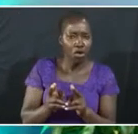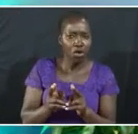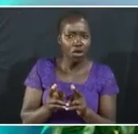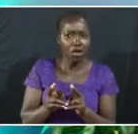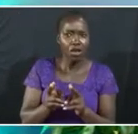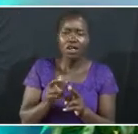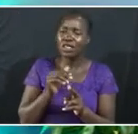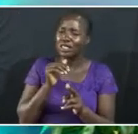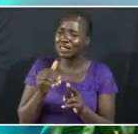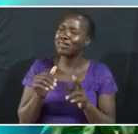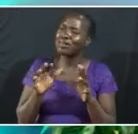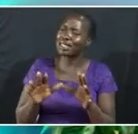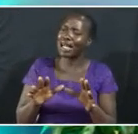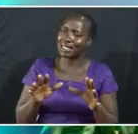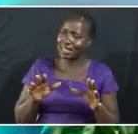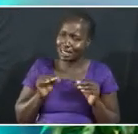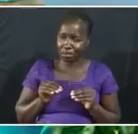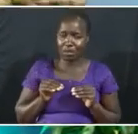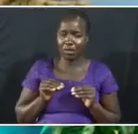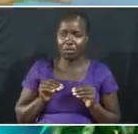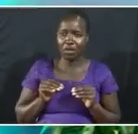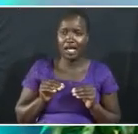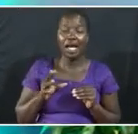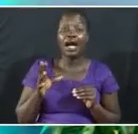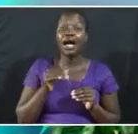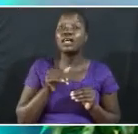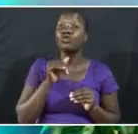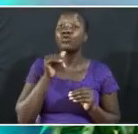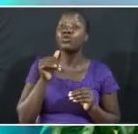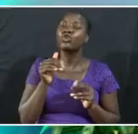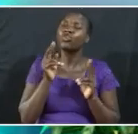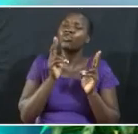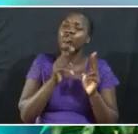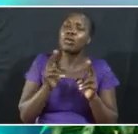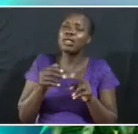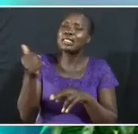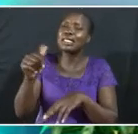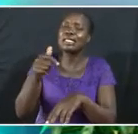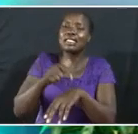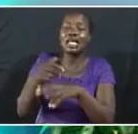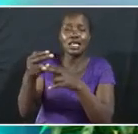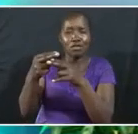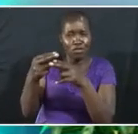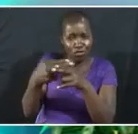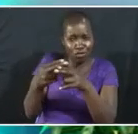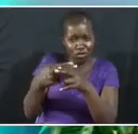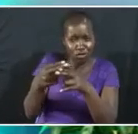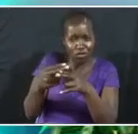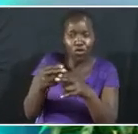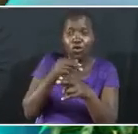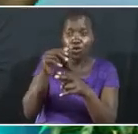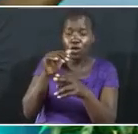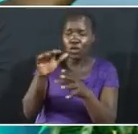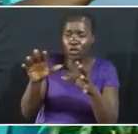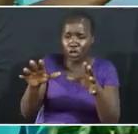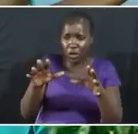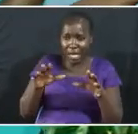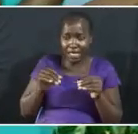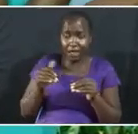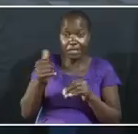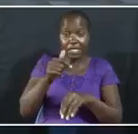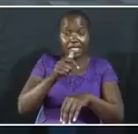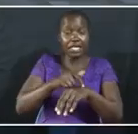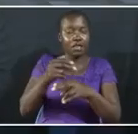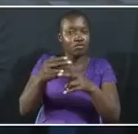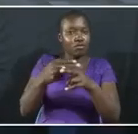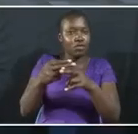It is not acceptable. And we are not going to normalize it anytime soon. We are not going to accept it anytime